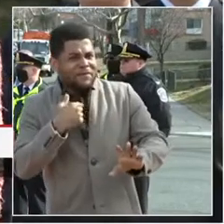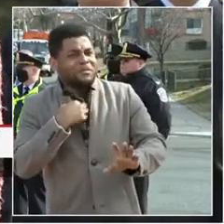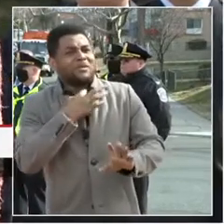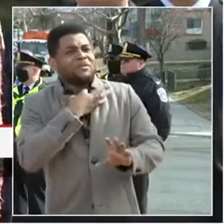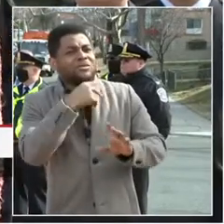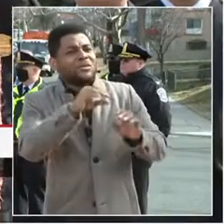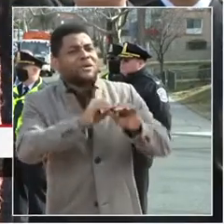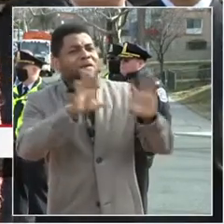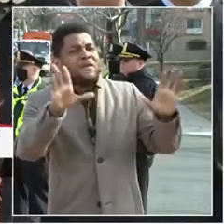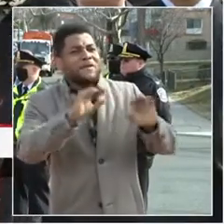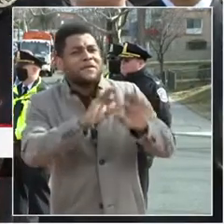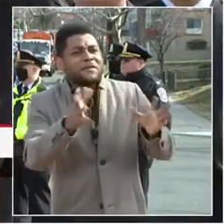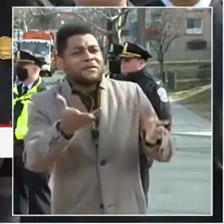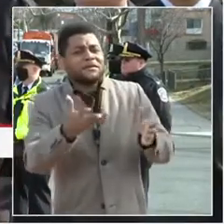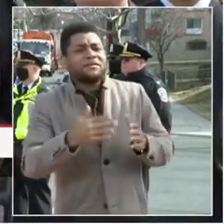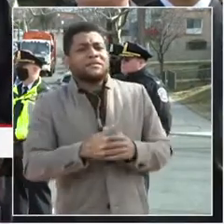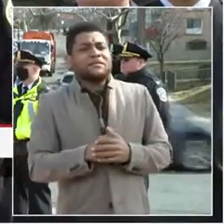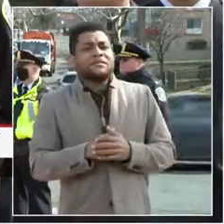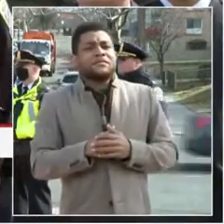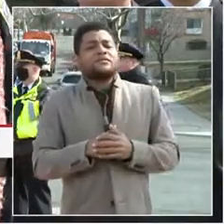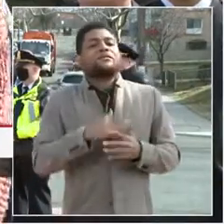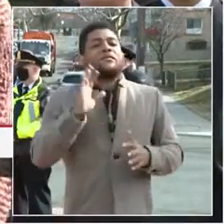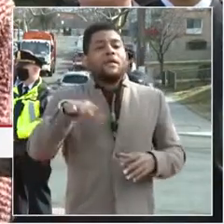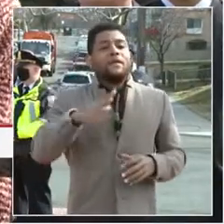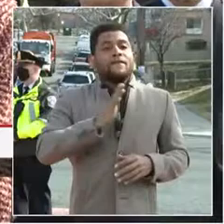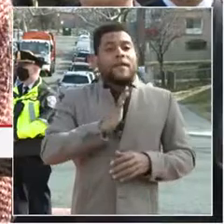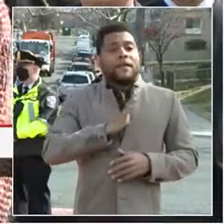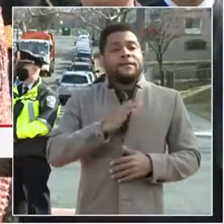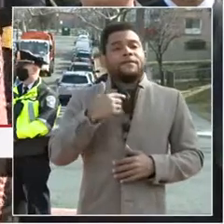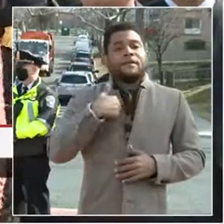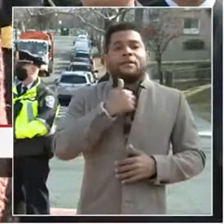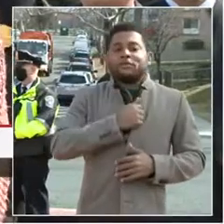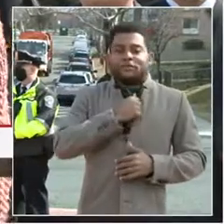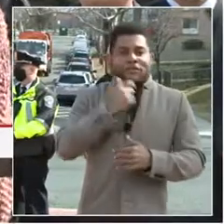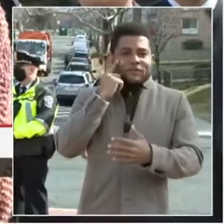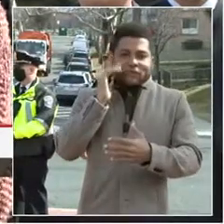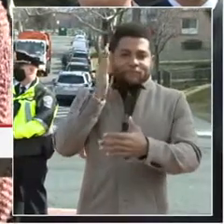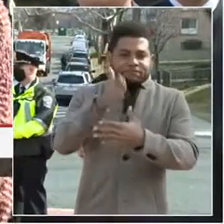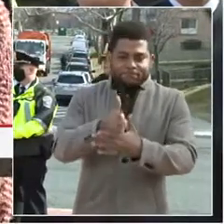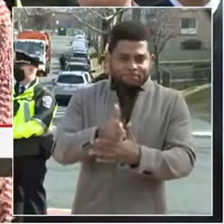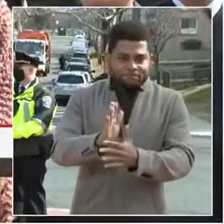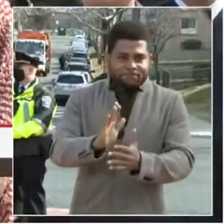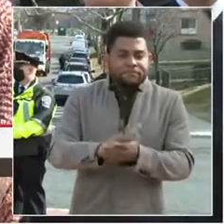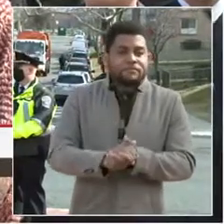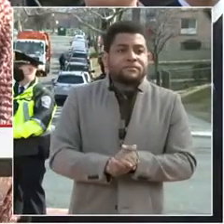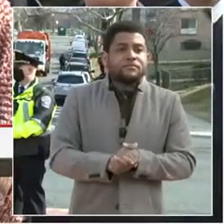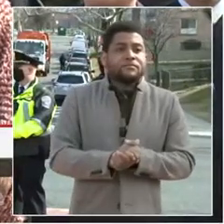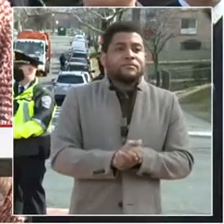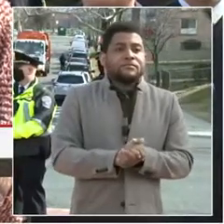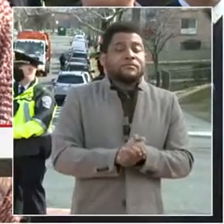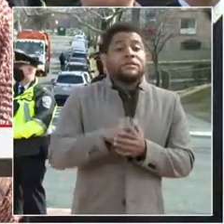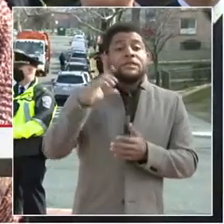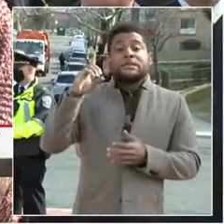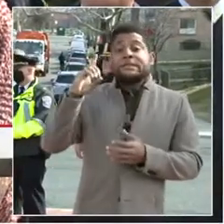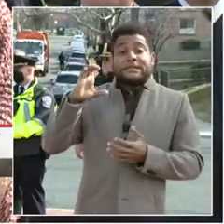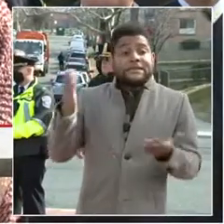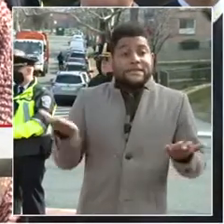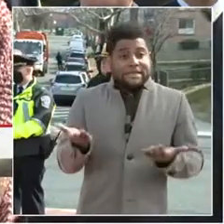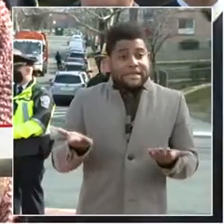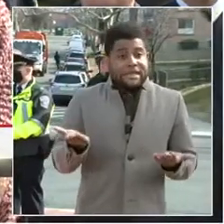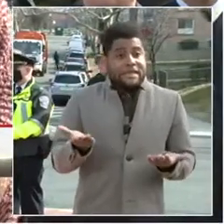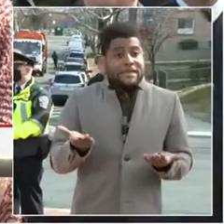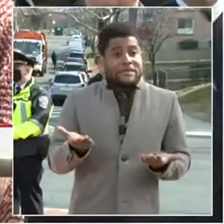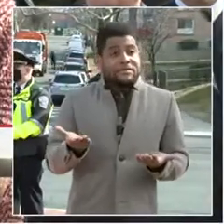And what it means, Kobe, I have to interrupt you. The district has set up